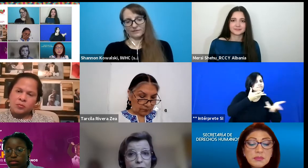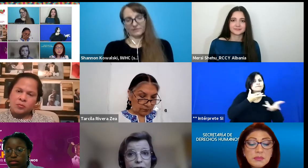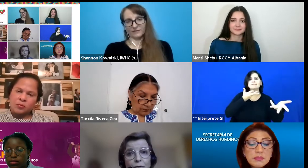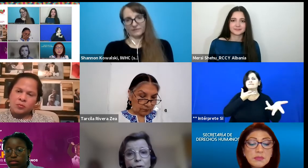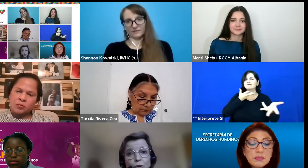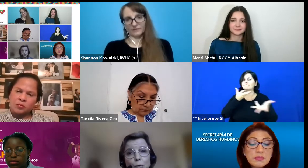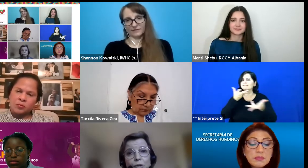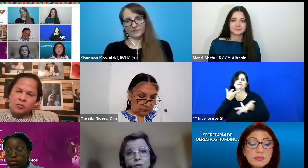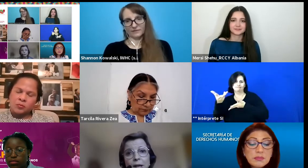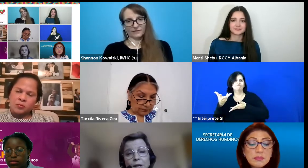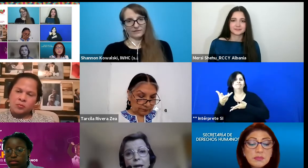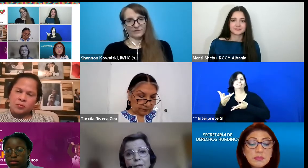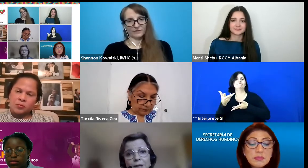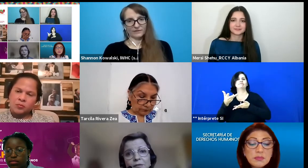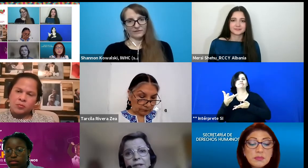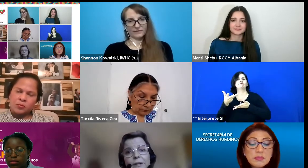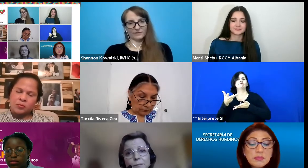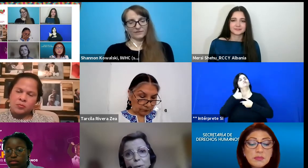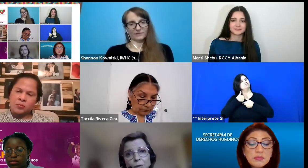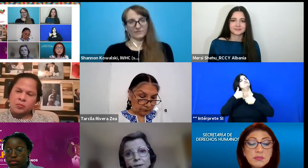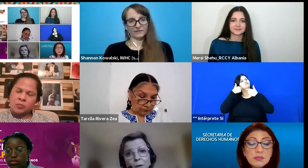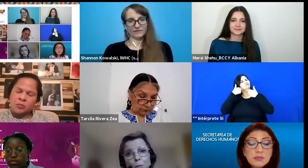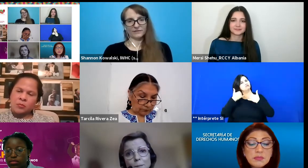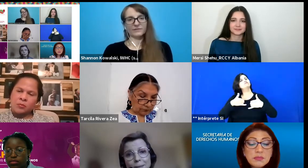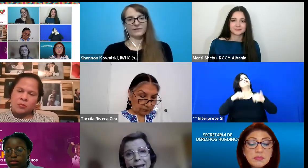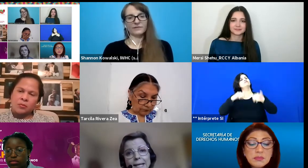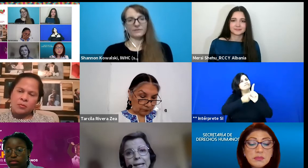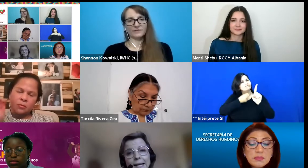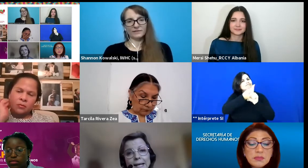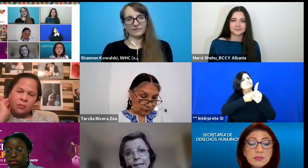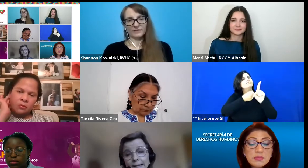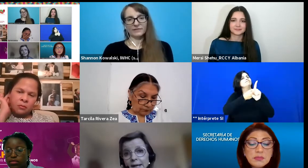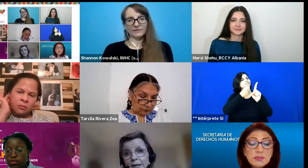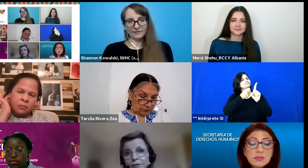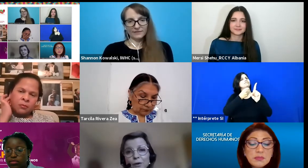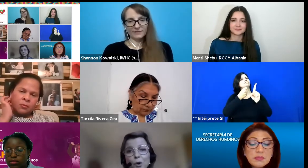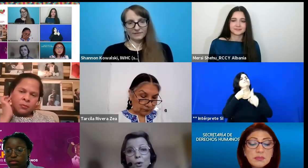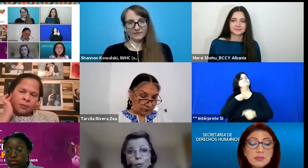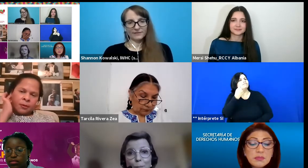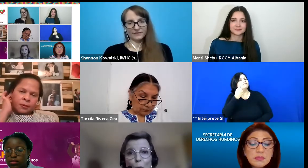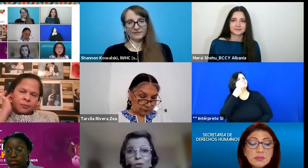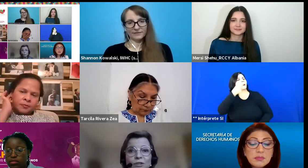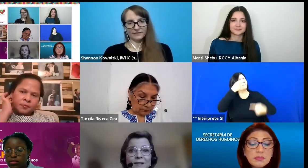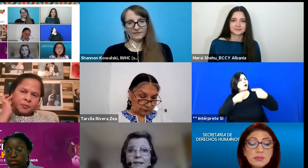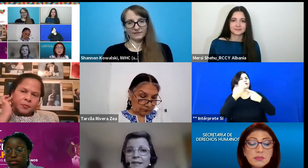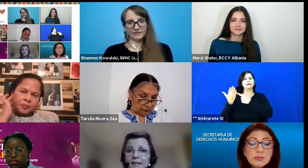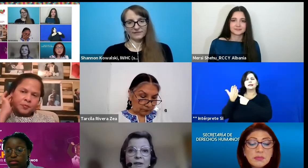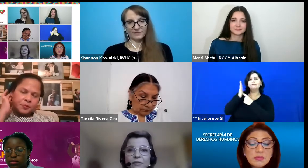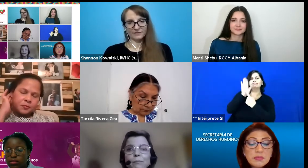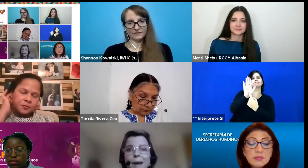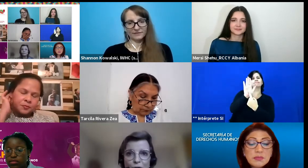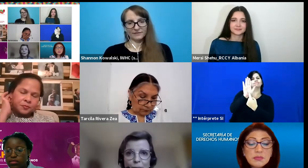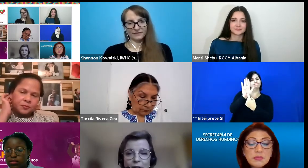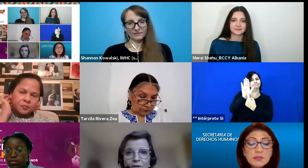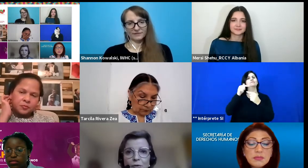Mozambique, you just told us. I think it's very important that we make these kind of reports, these kind